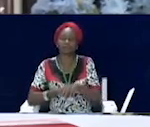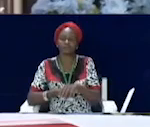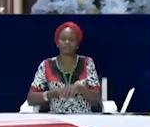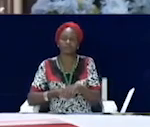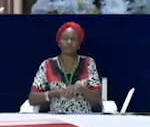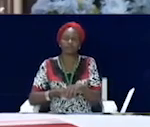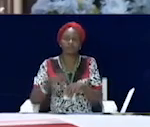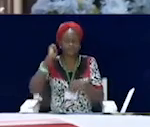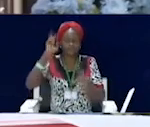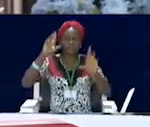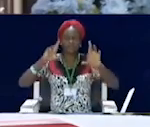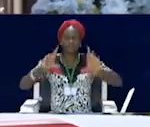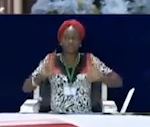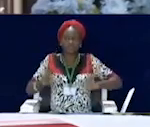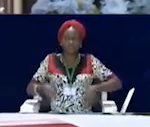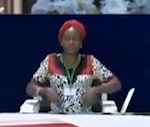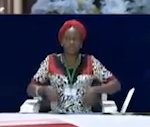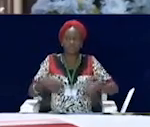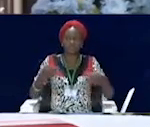He's retired now.